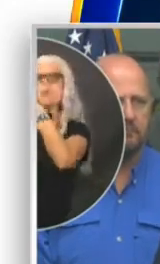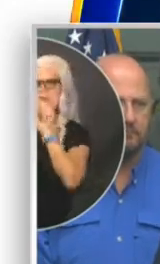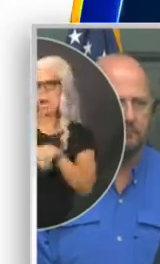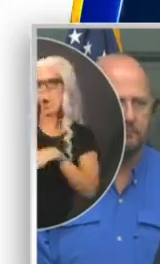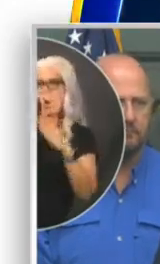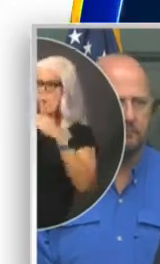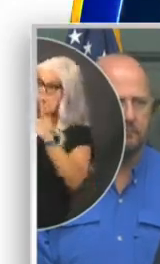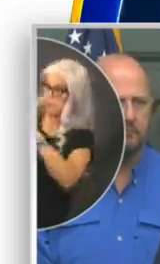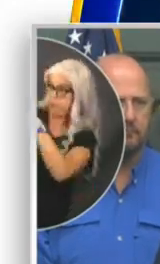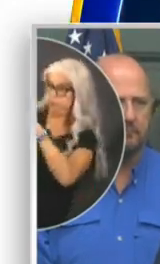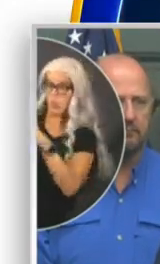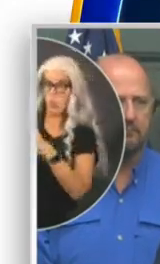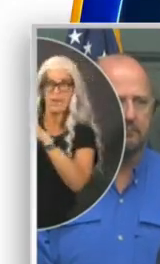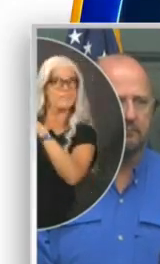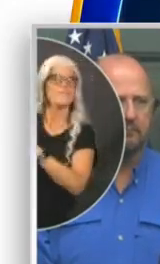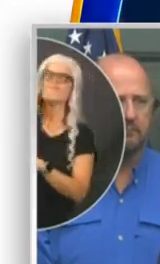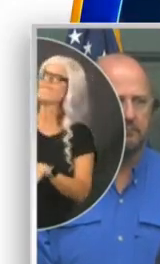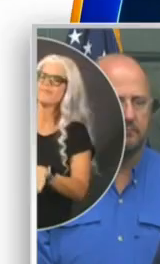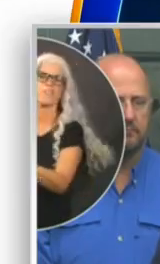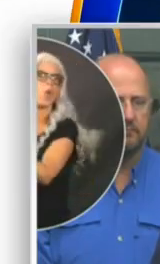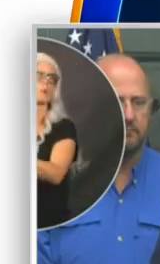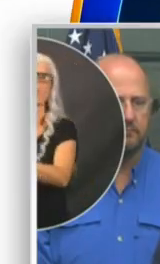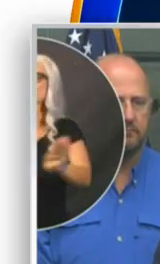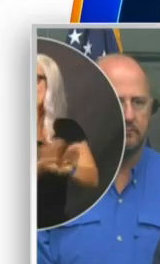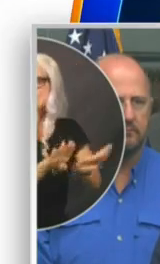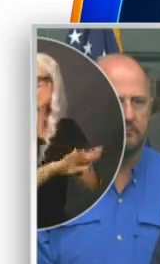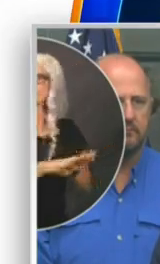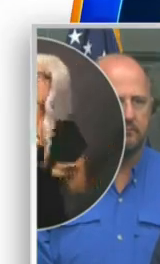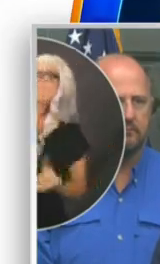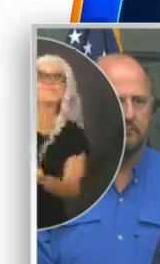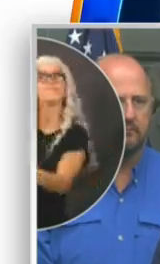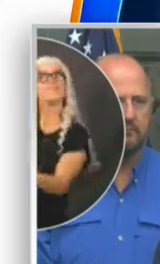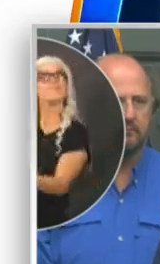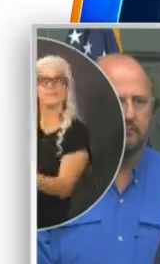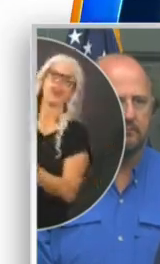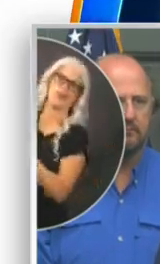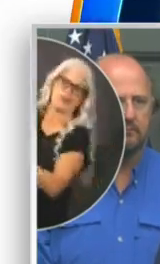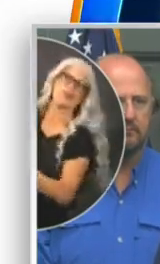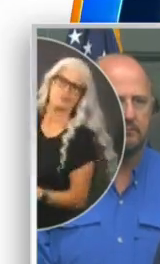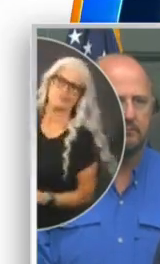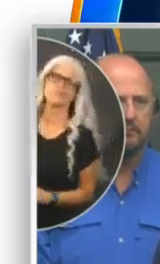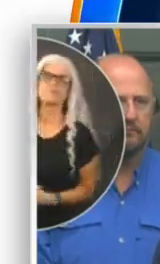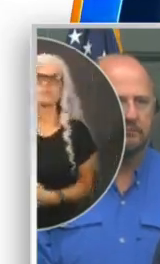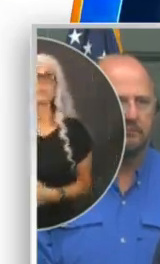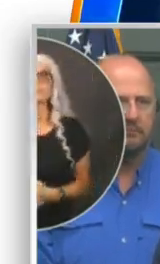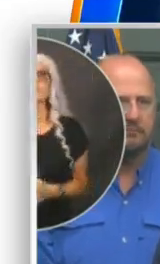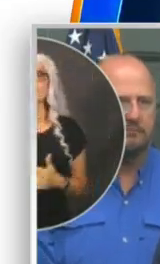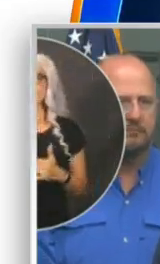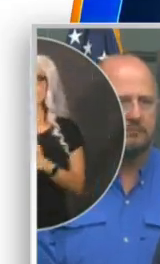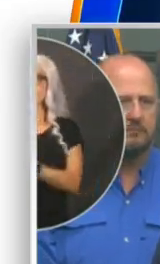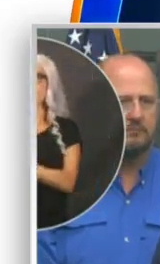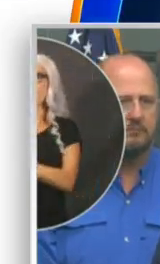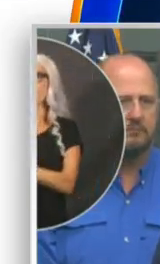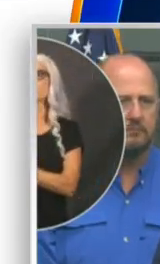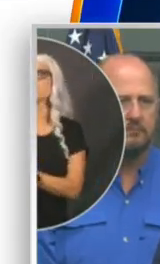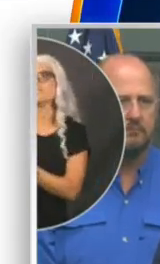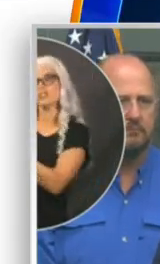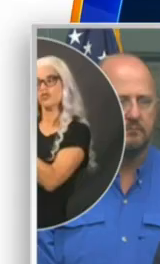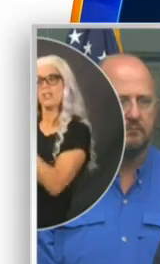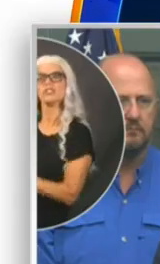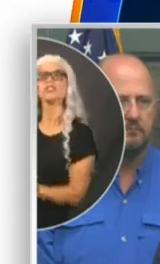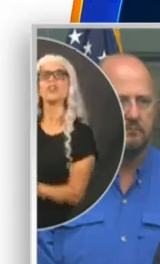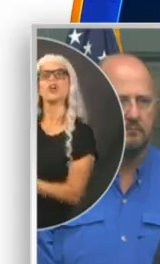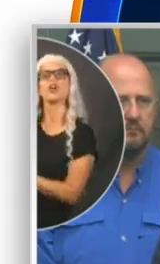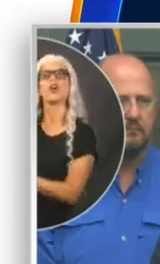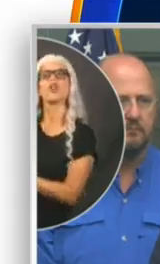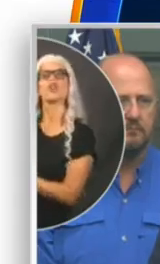the ferocity of this storm. This morning, Director Guthrie asked for additional airlift, hoist, and high water